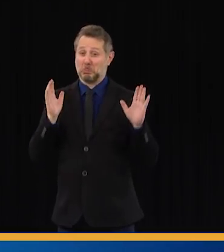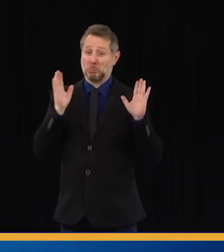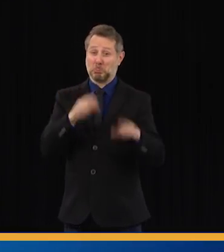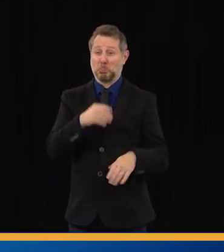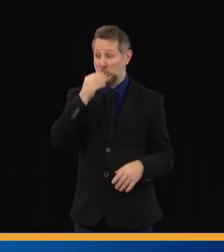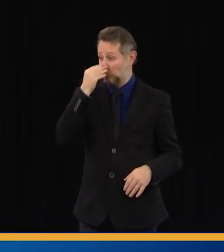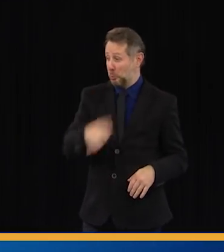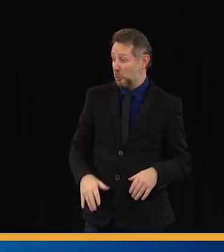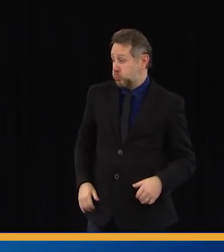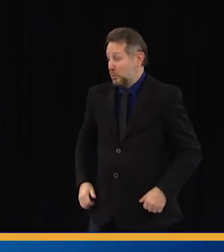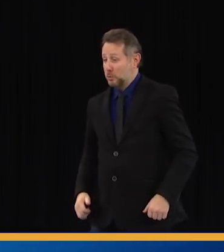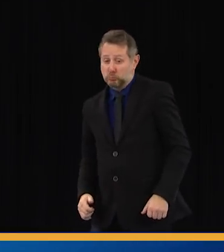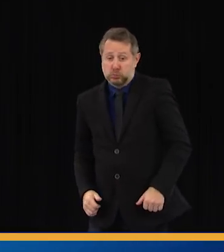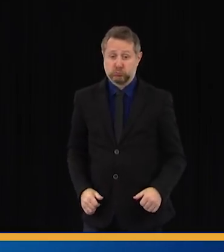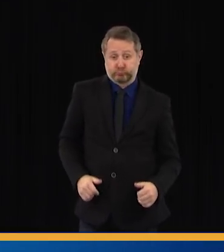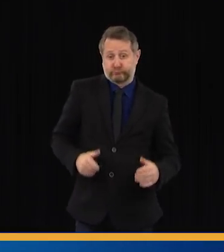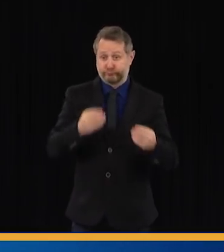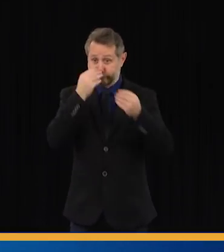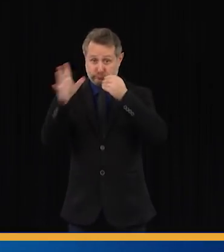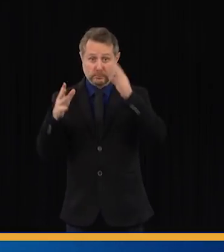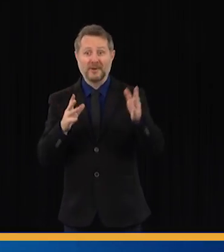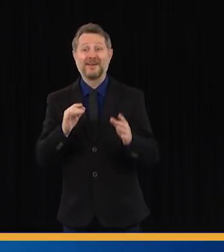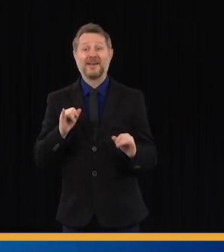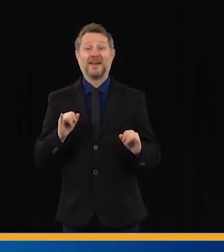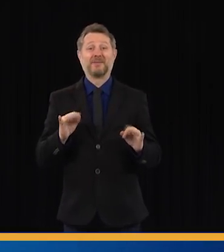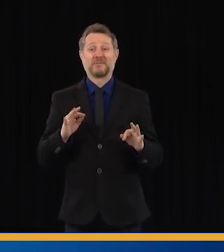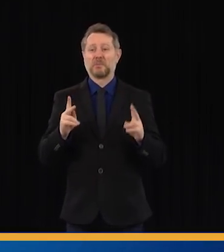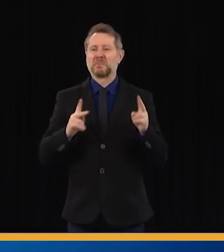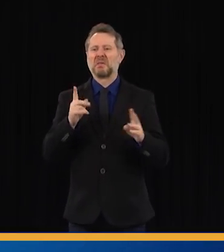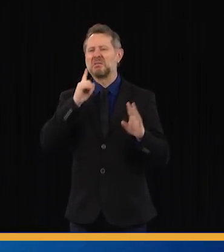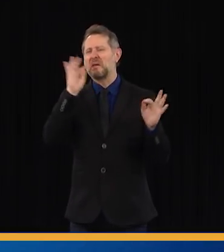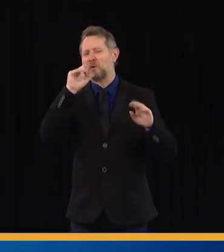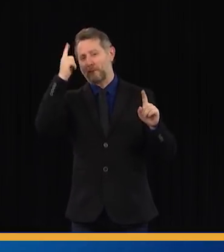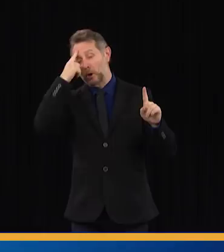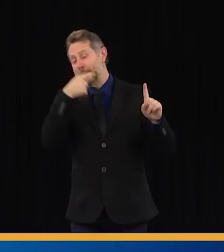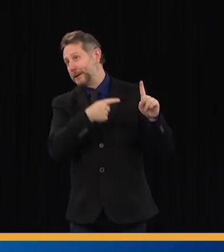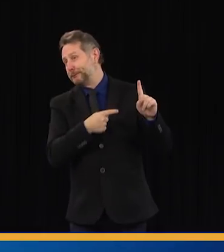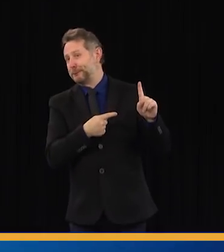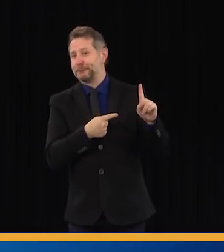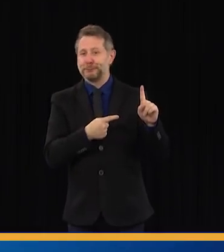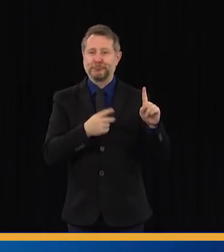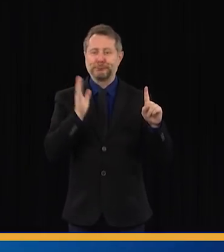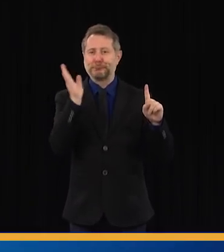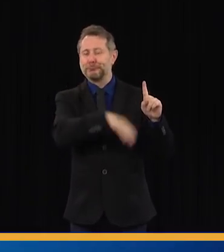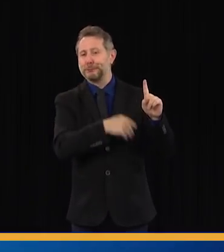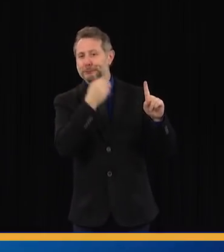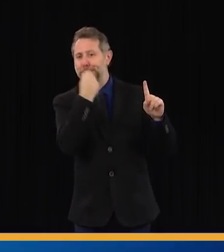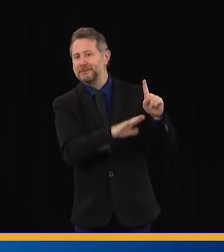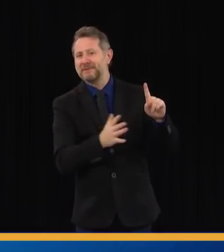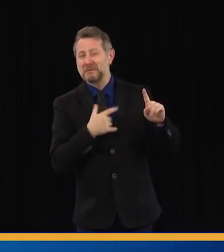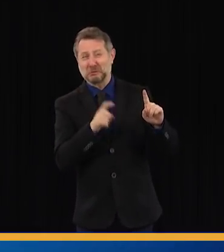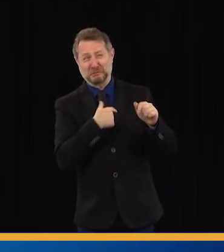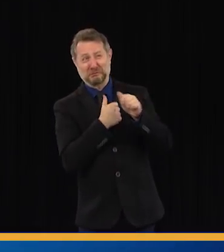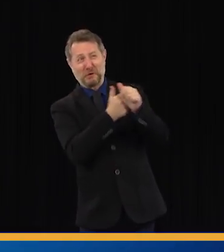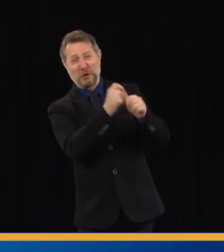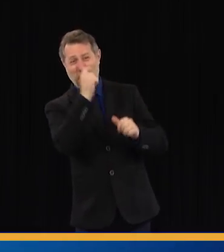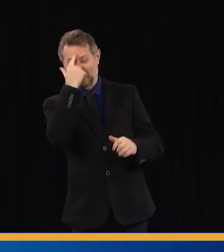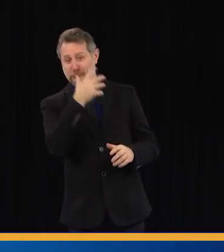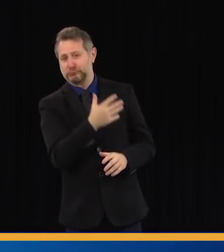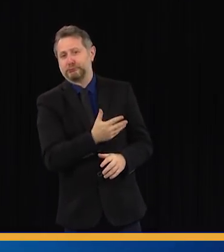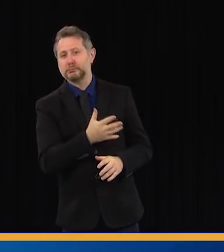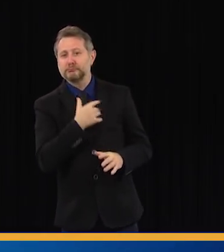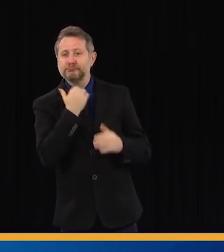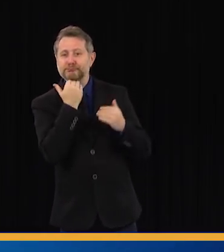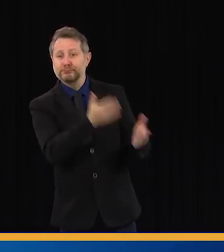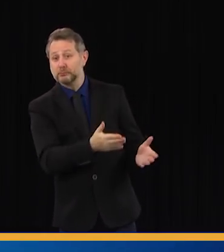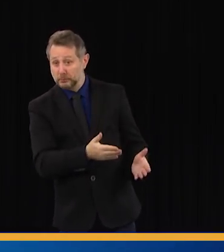it, if they question their government, if I don't have credibility, why do I stand here and go through all the facts? I'm not asking any